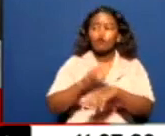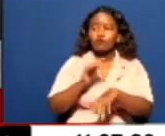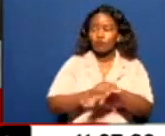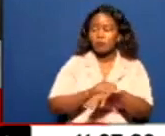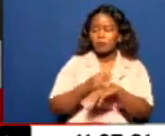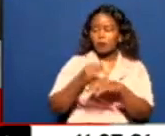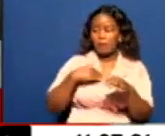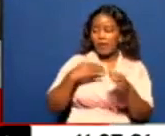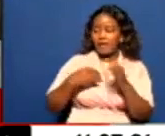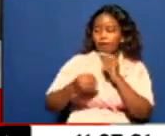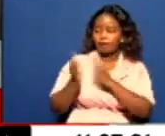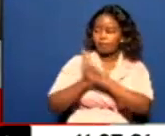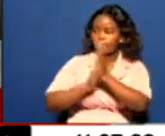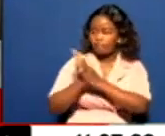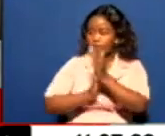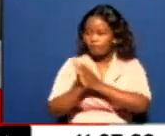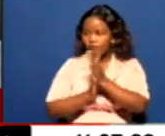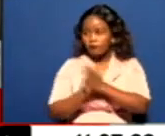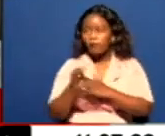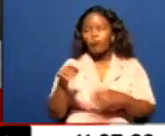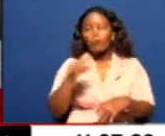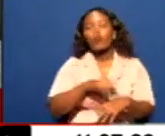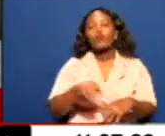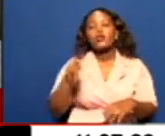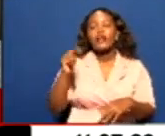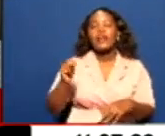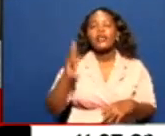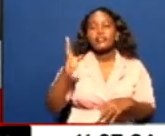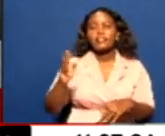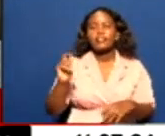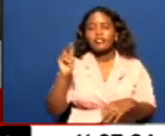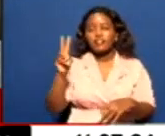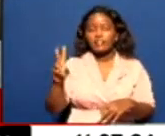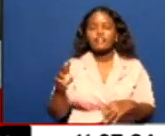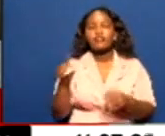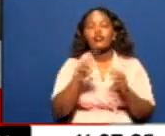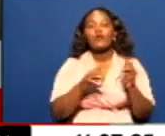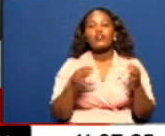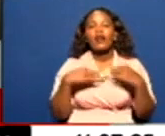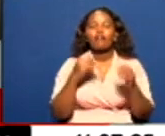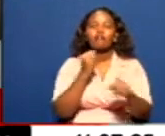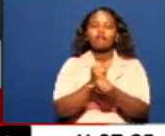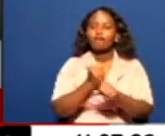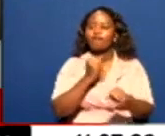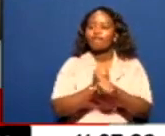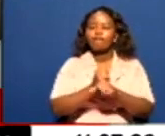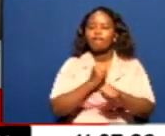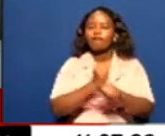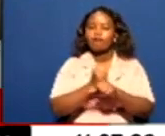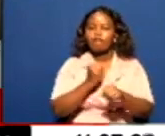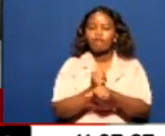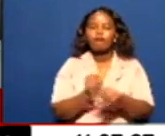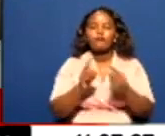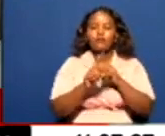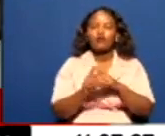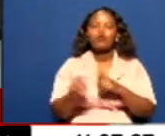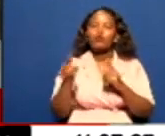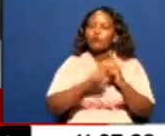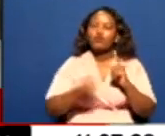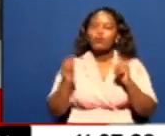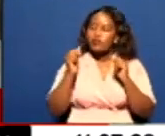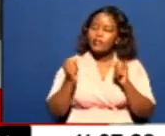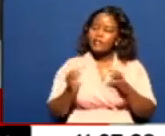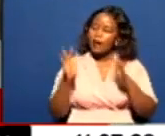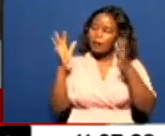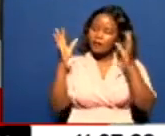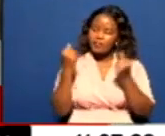So as NCTC, we have the efforts that we are doing, and we really loud the support